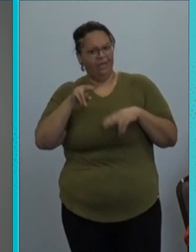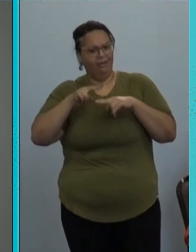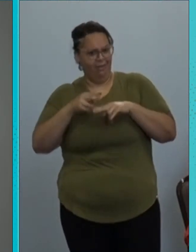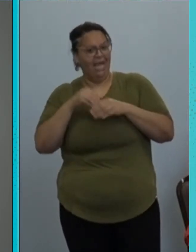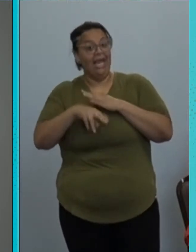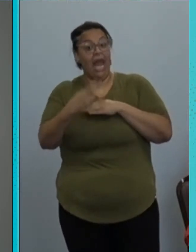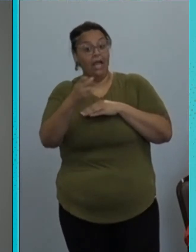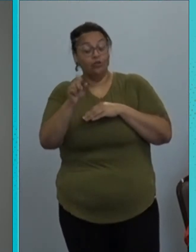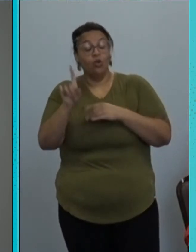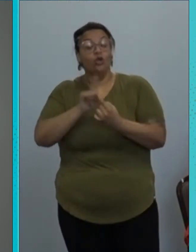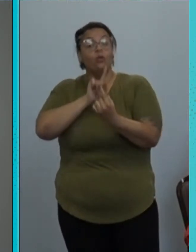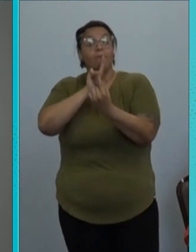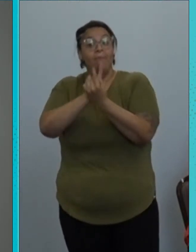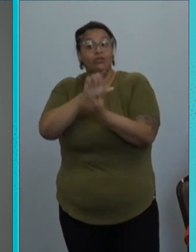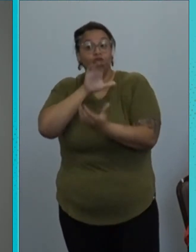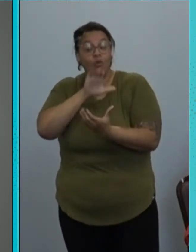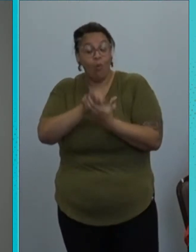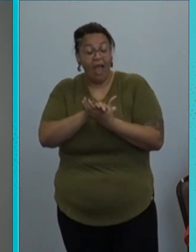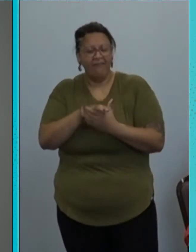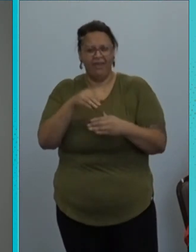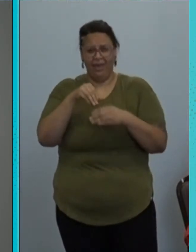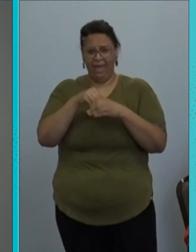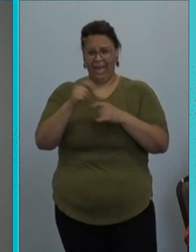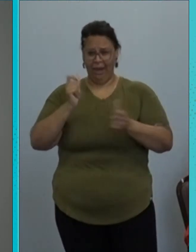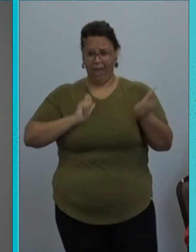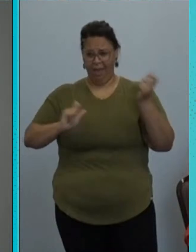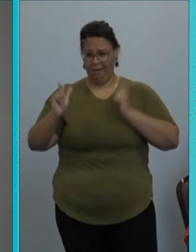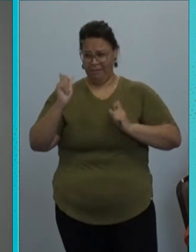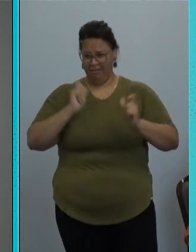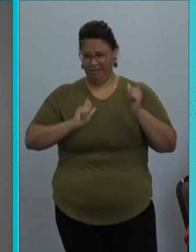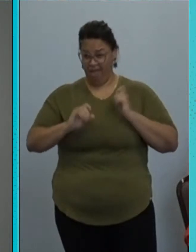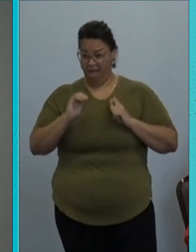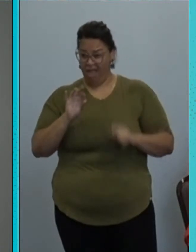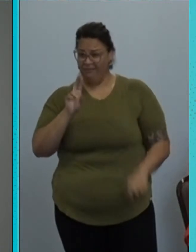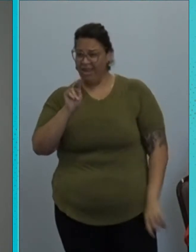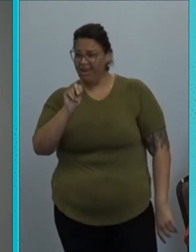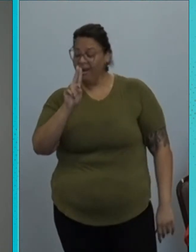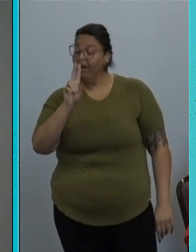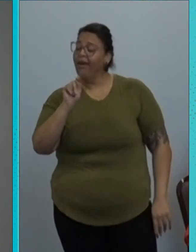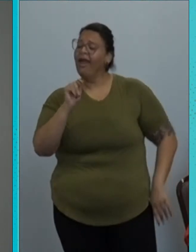met your wife in a production of The Nutcracker.